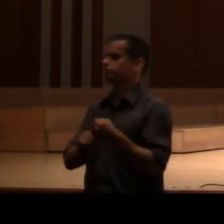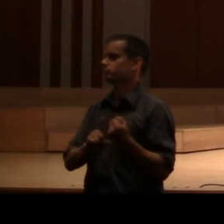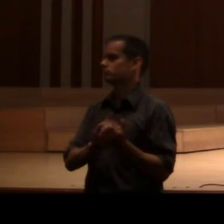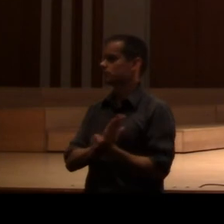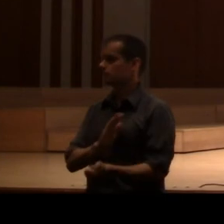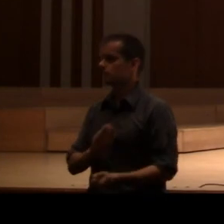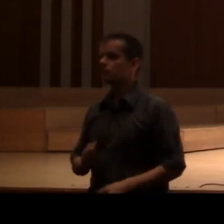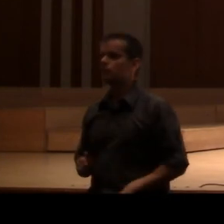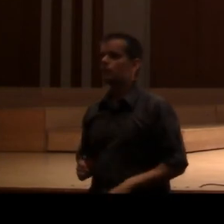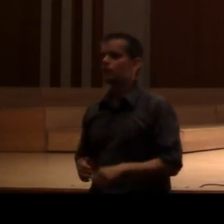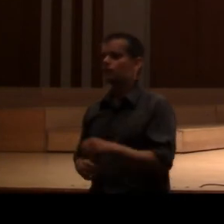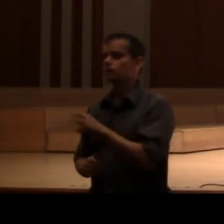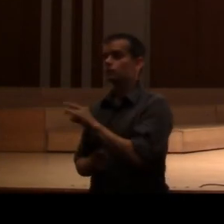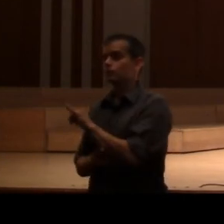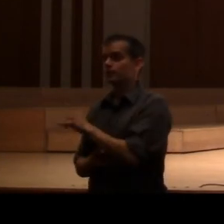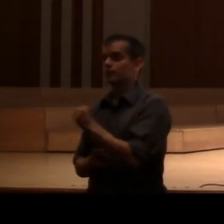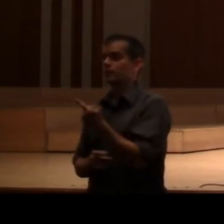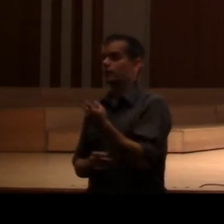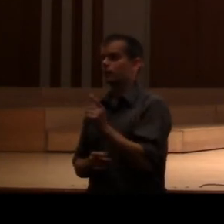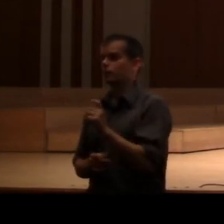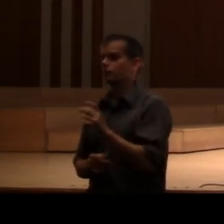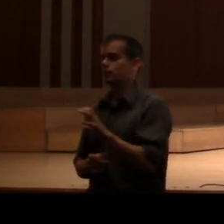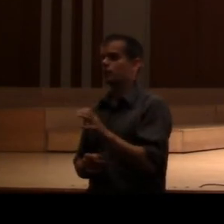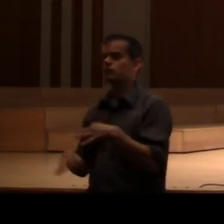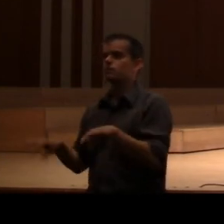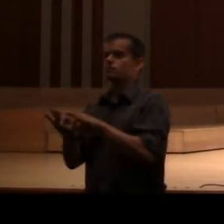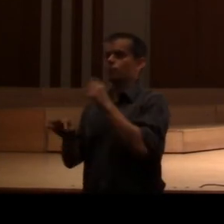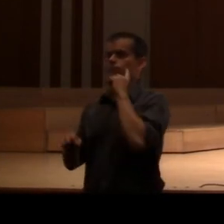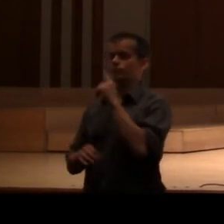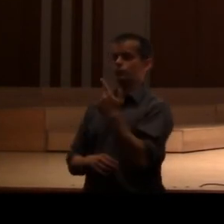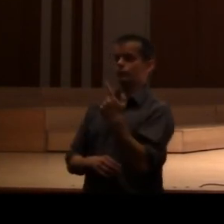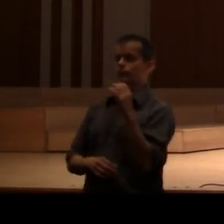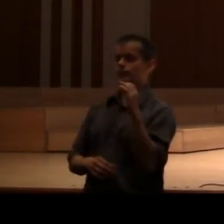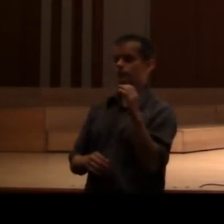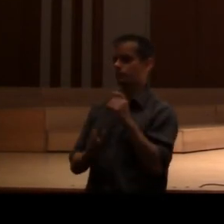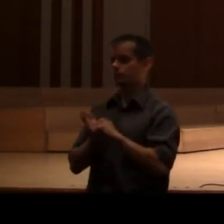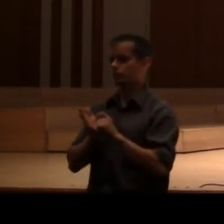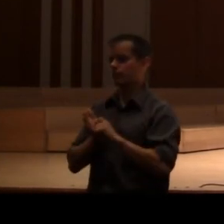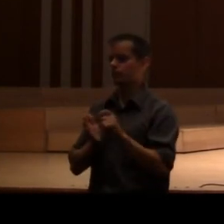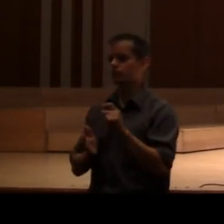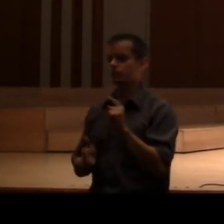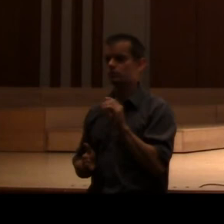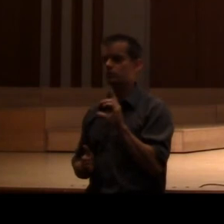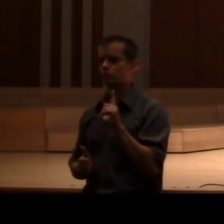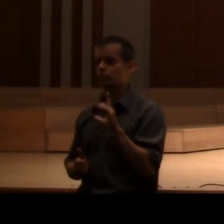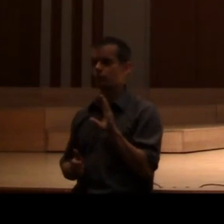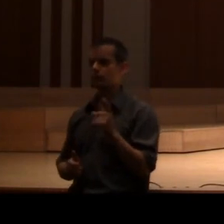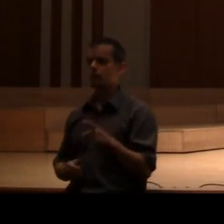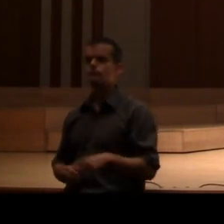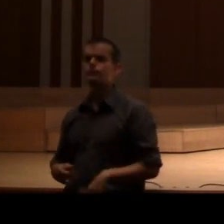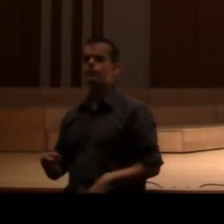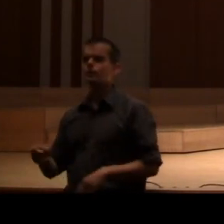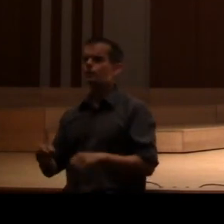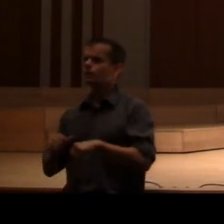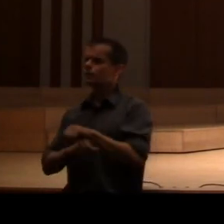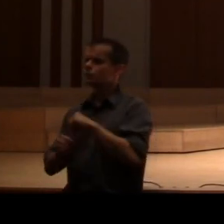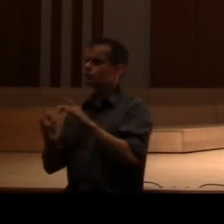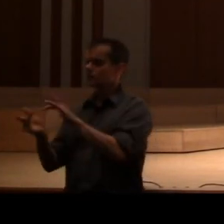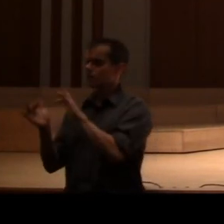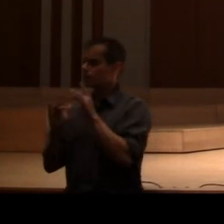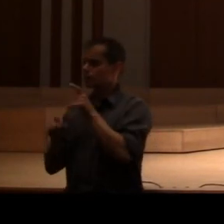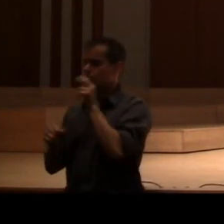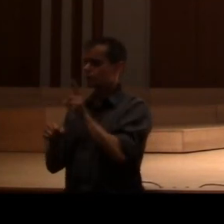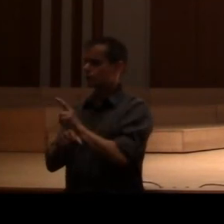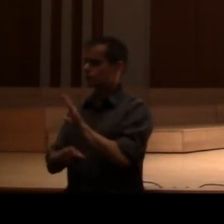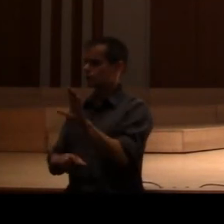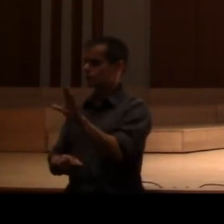Docs are a really essential part of the 21st century writer's toolbox. Now I also want to ask a question, have any of you used social networking in your writing classes?